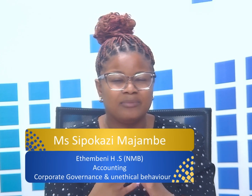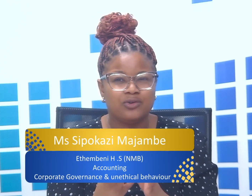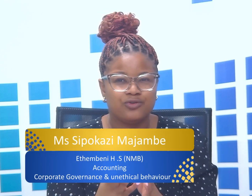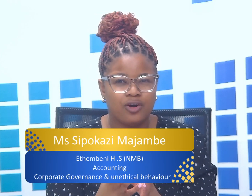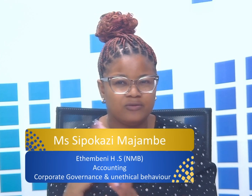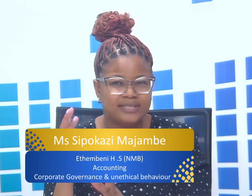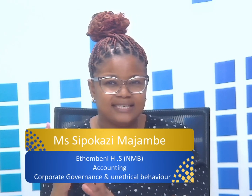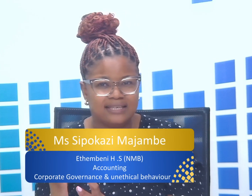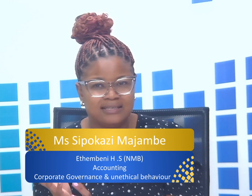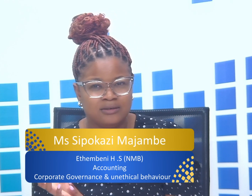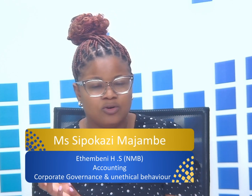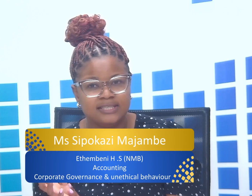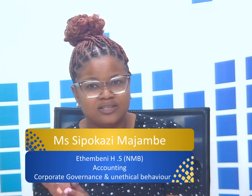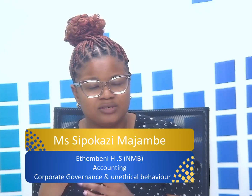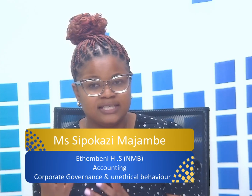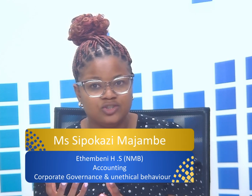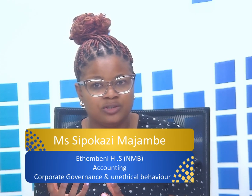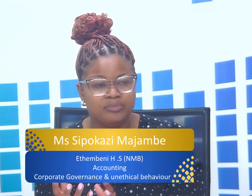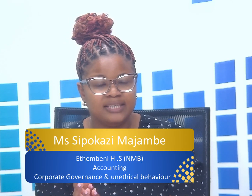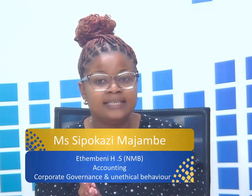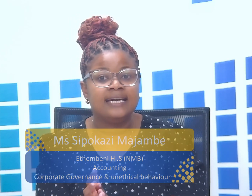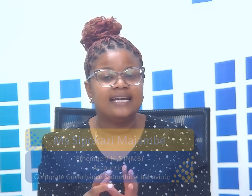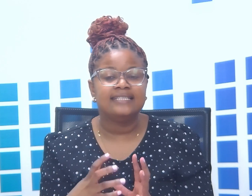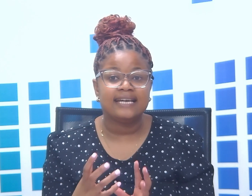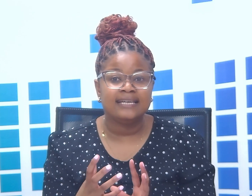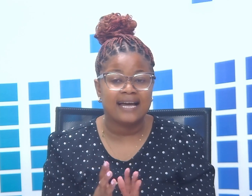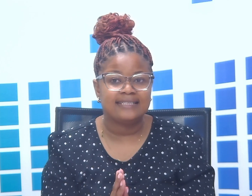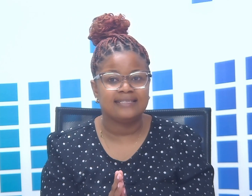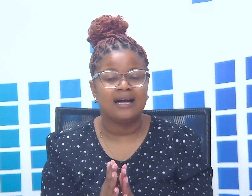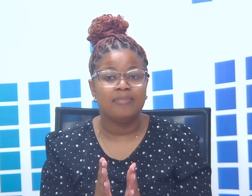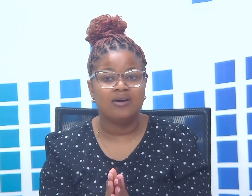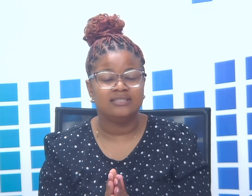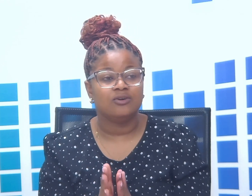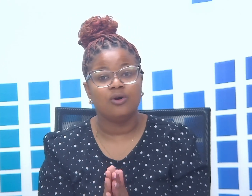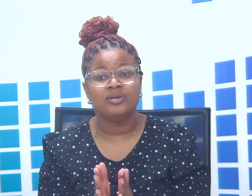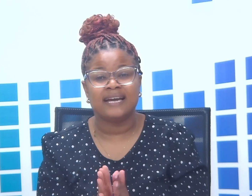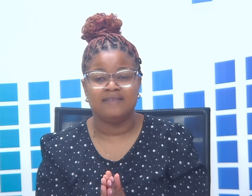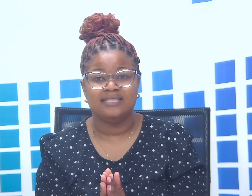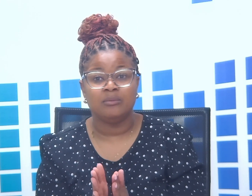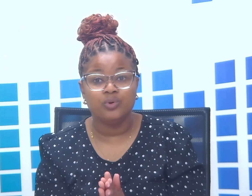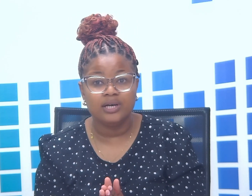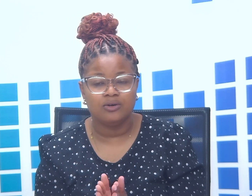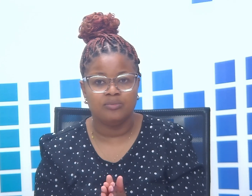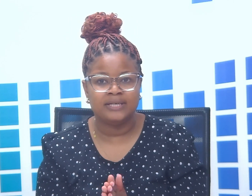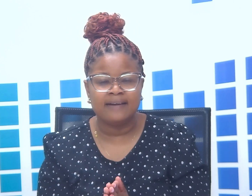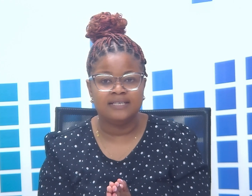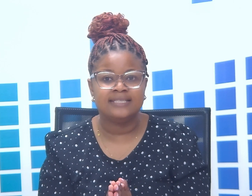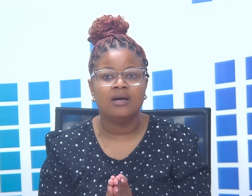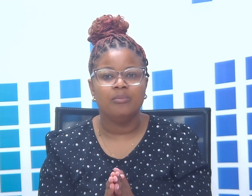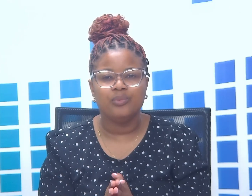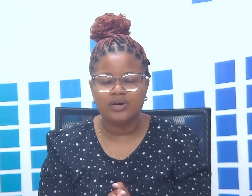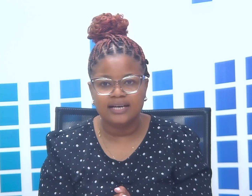us something wrong. If we see that the auditors couldn't issue an opinion, it's telling us about corporate governance and poor